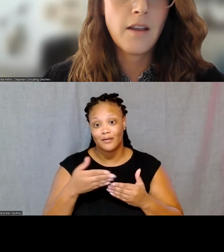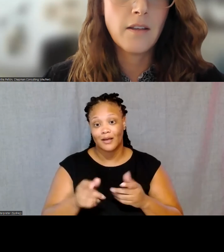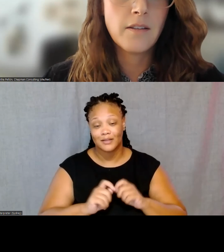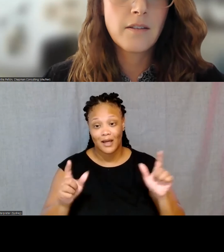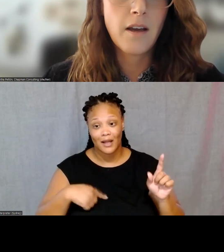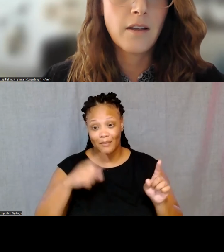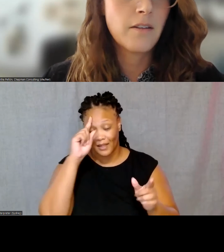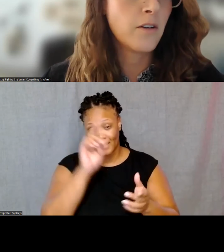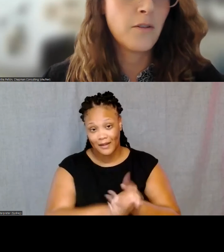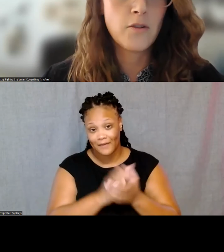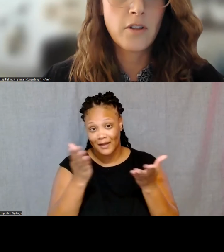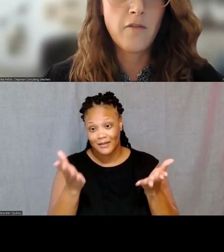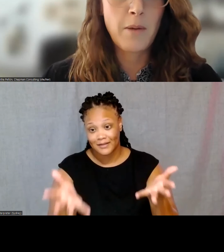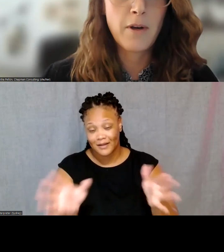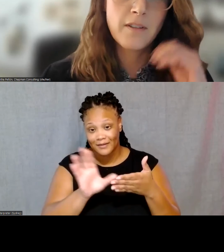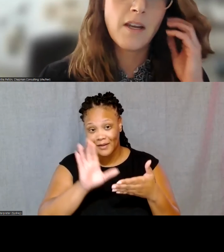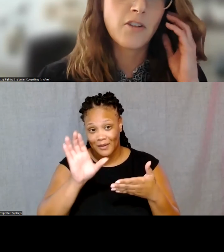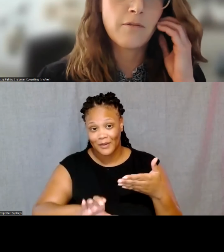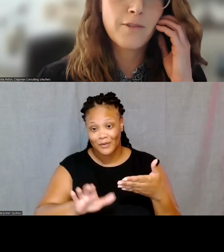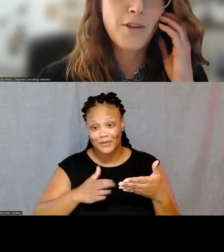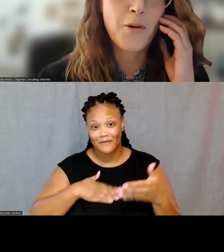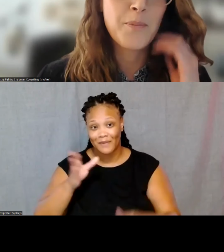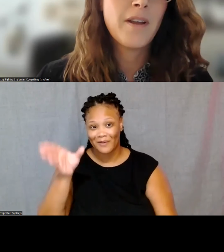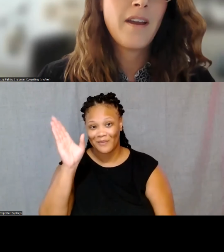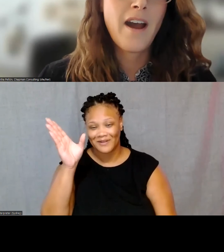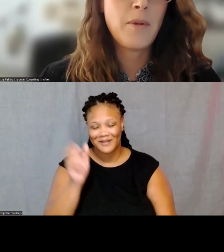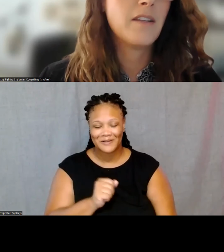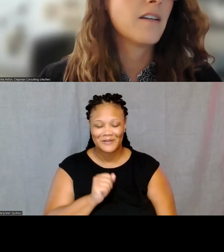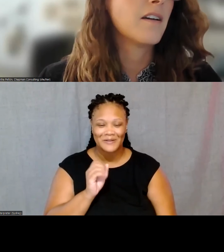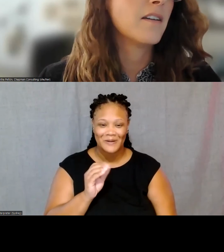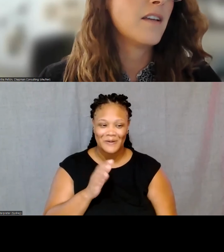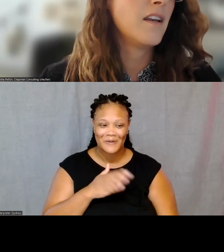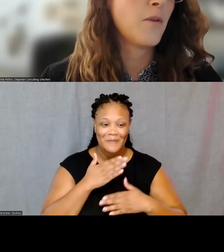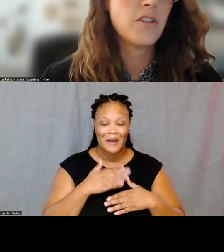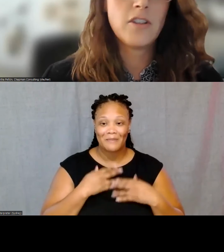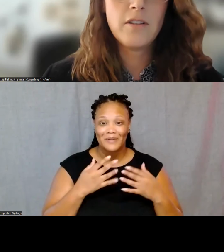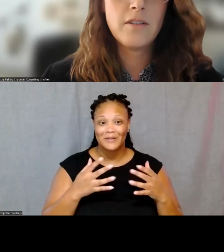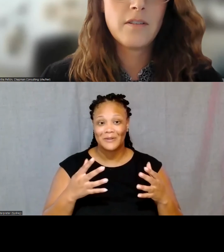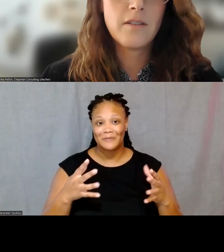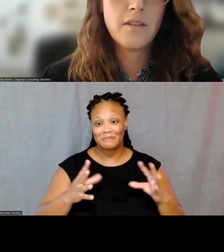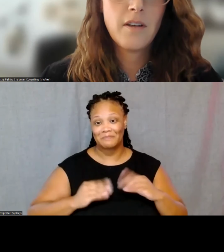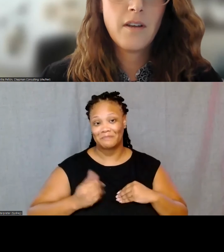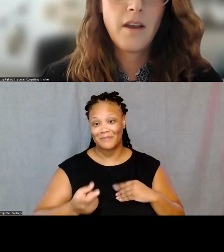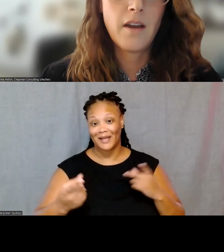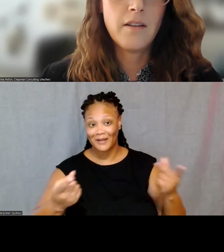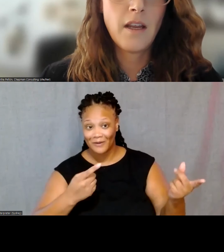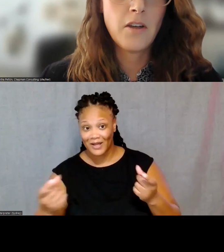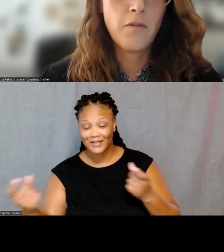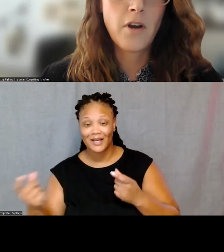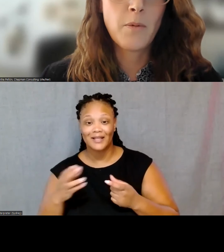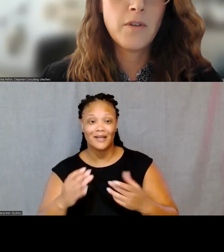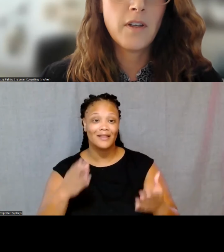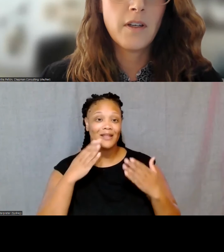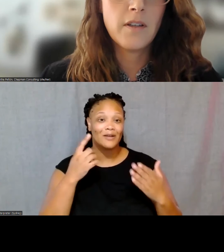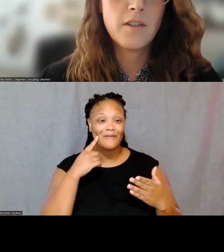think that is the conclusion of my presentation. So happy to take any questions. And thank